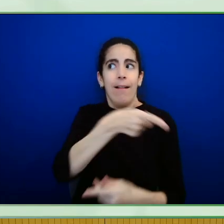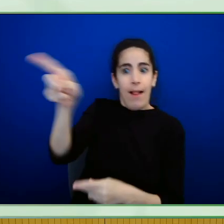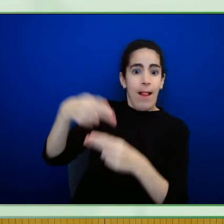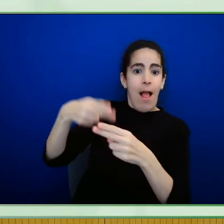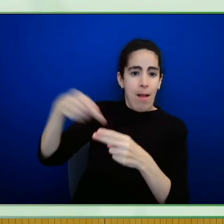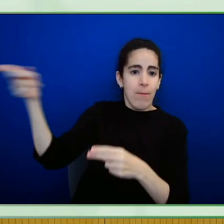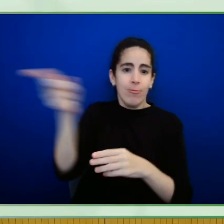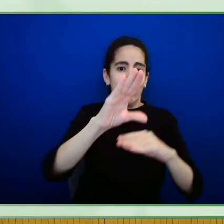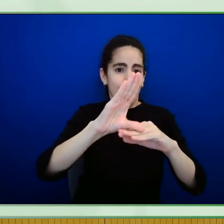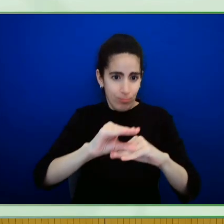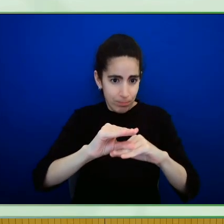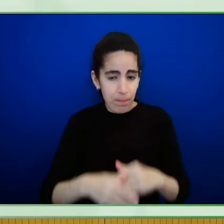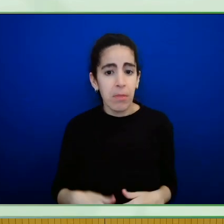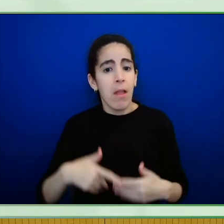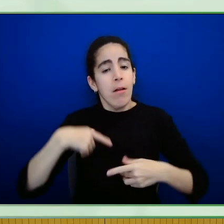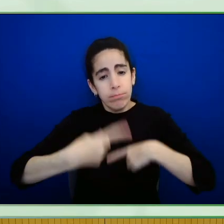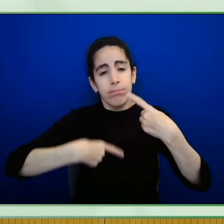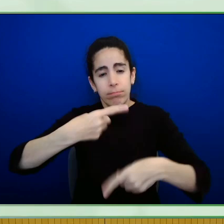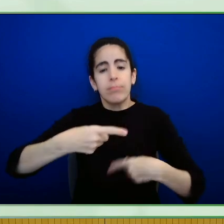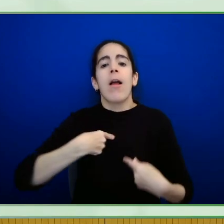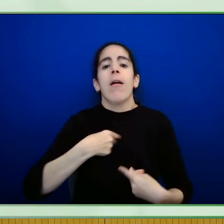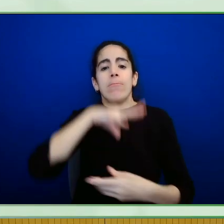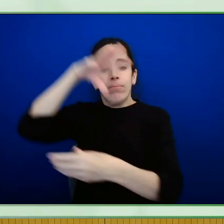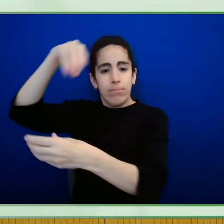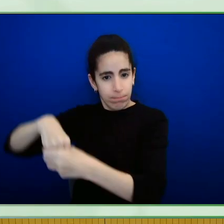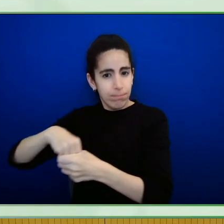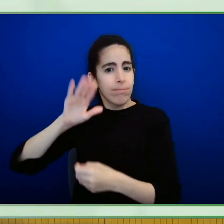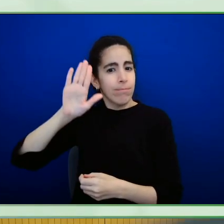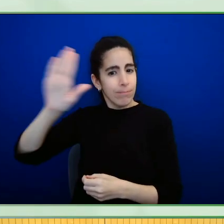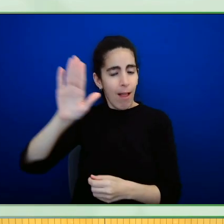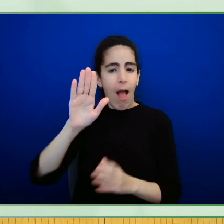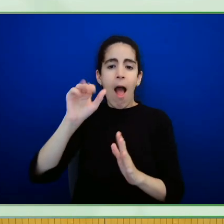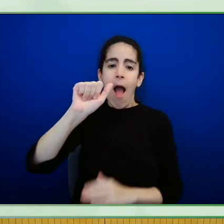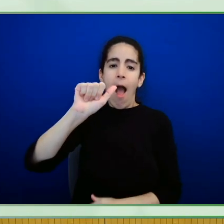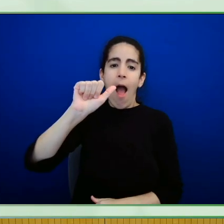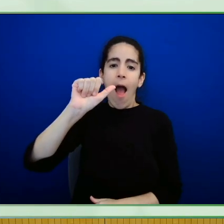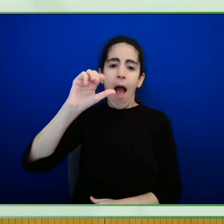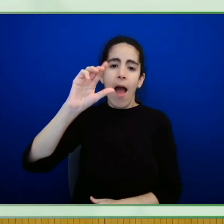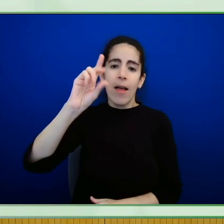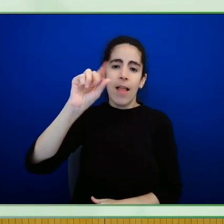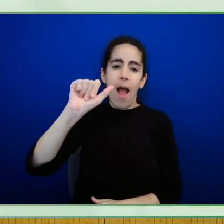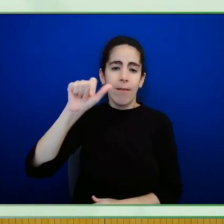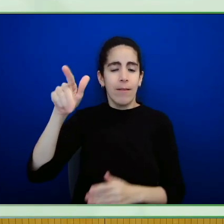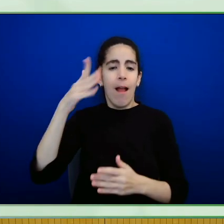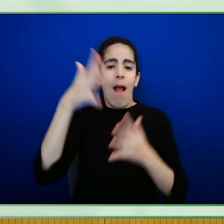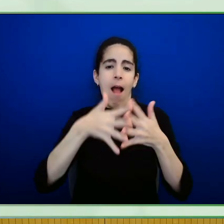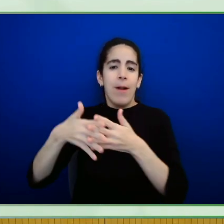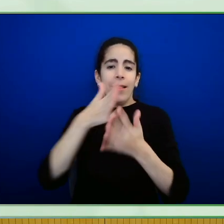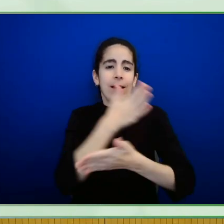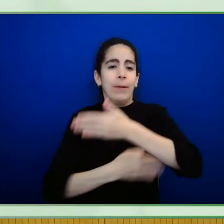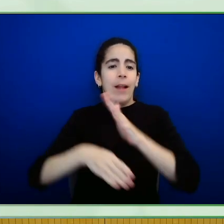Act coordinator, which, think about the International Accessibility Professional Certification,